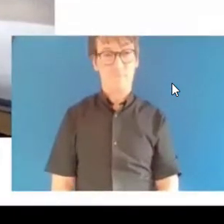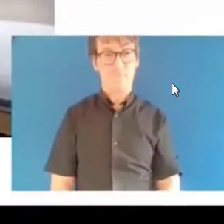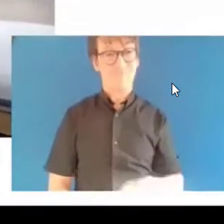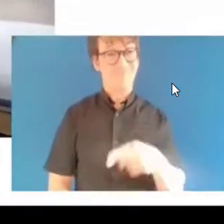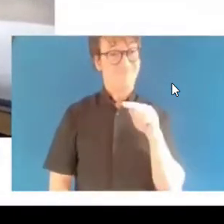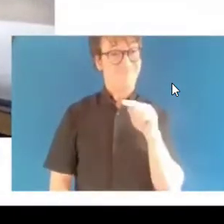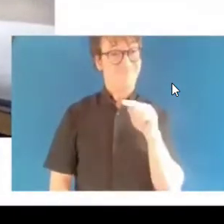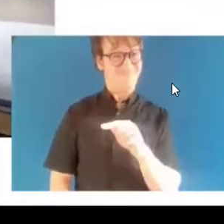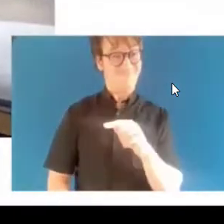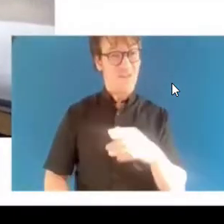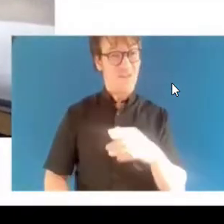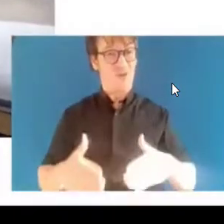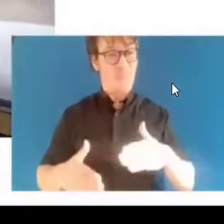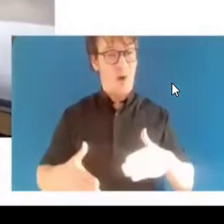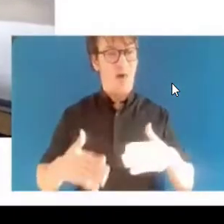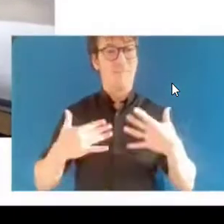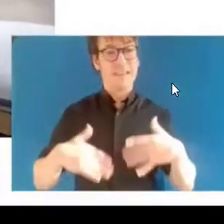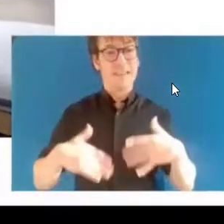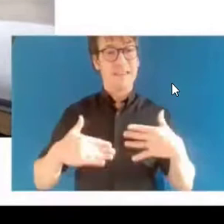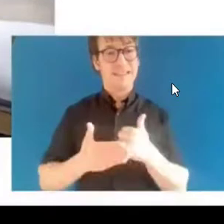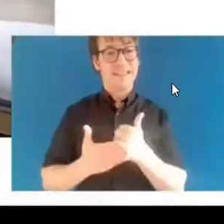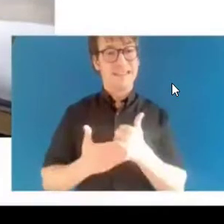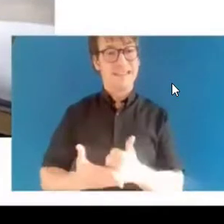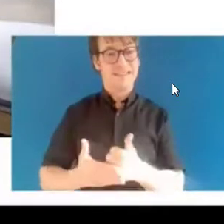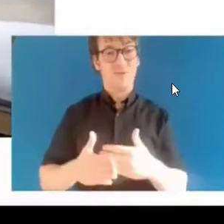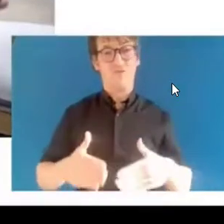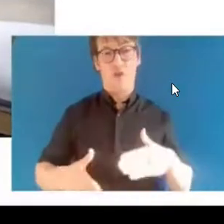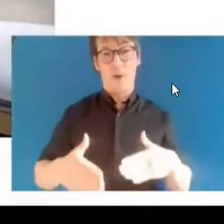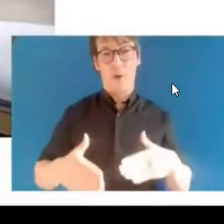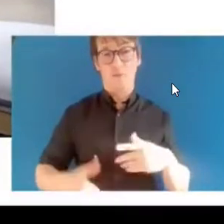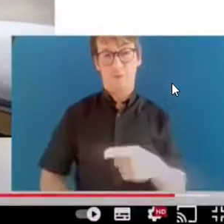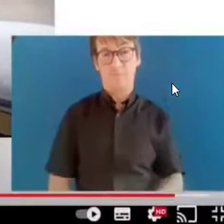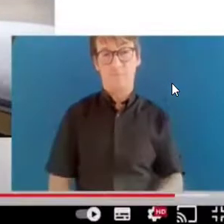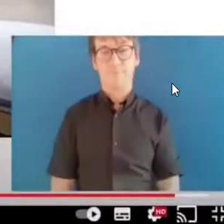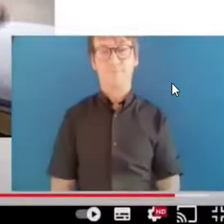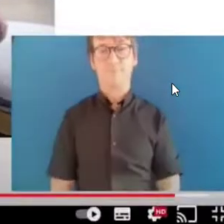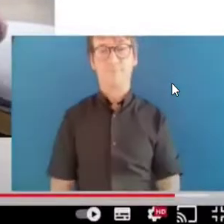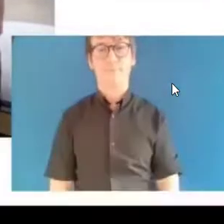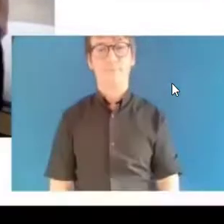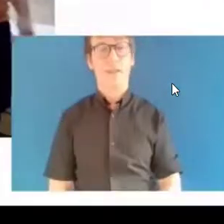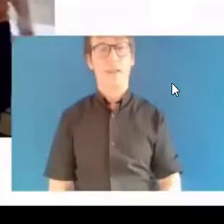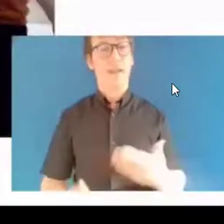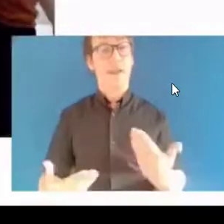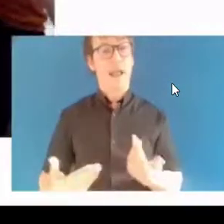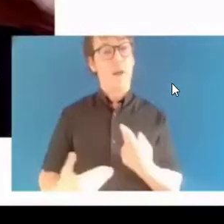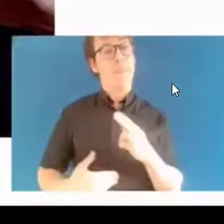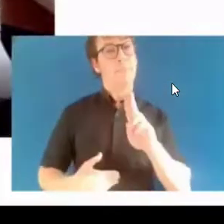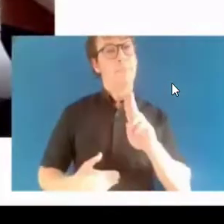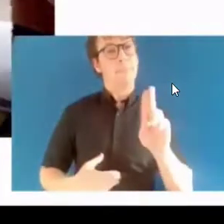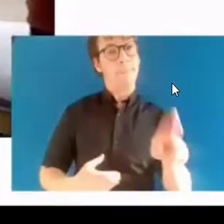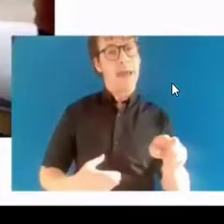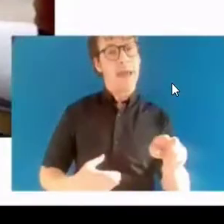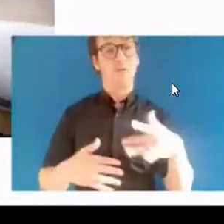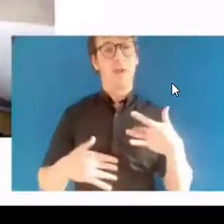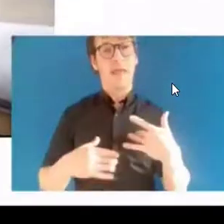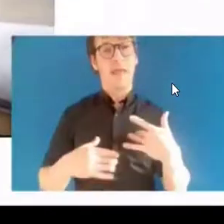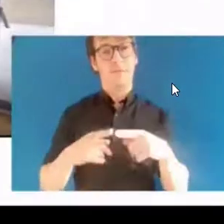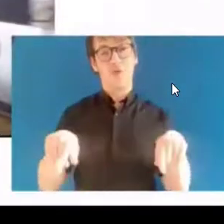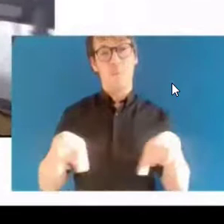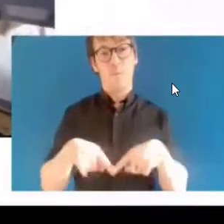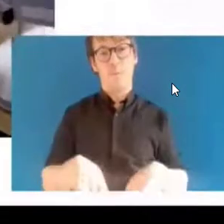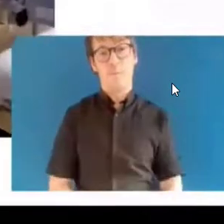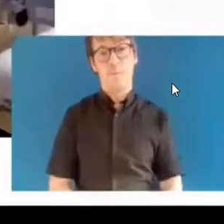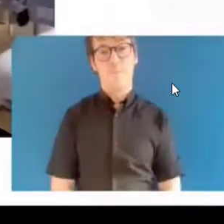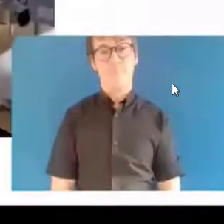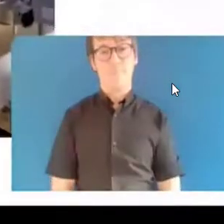So that was a physically assisted robot. Thanks for that demonstration, Alex. We're going to go back into the living room